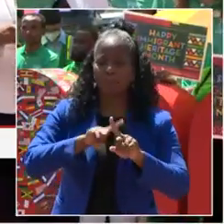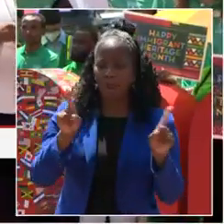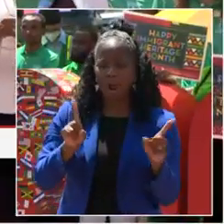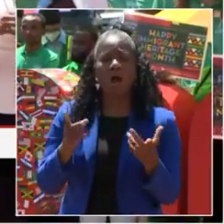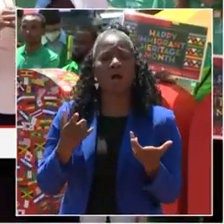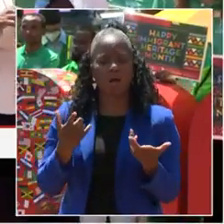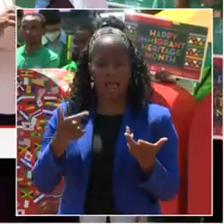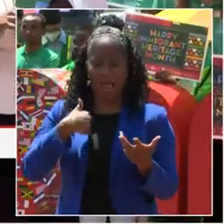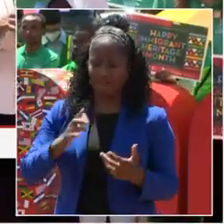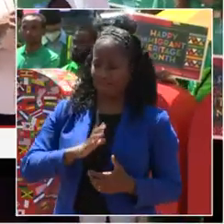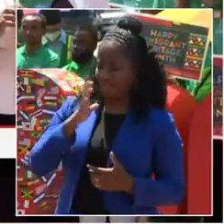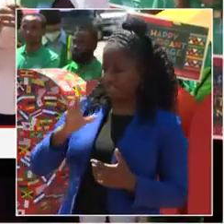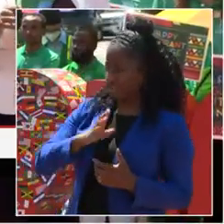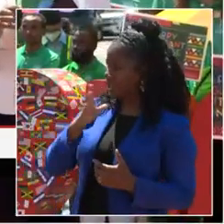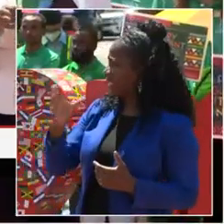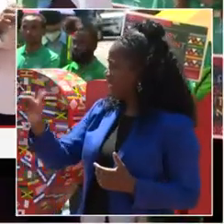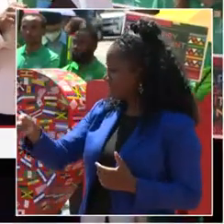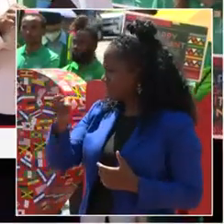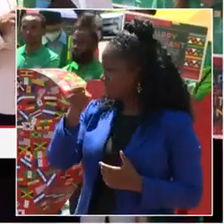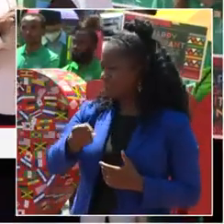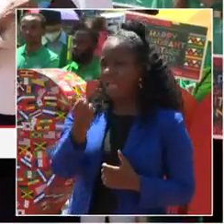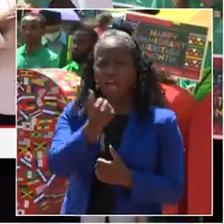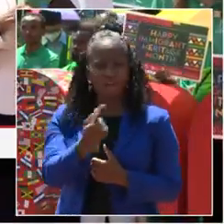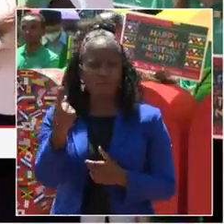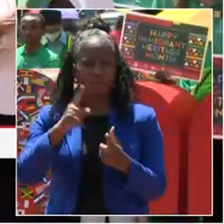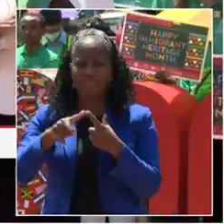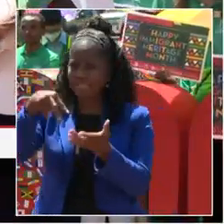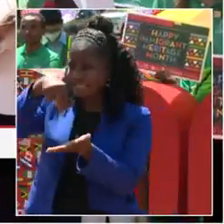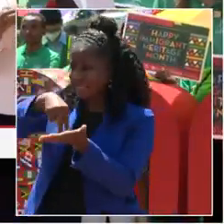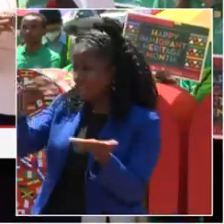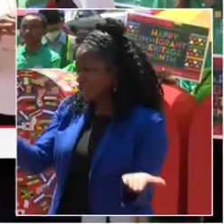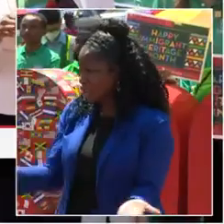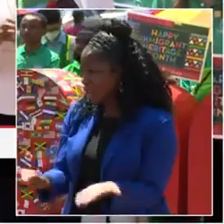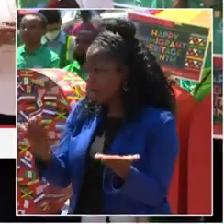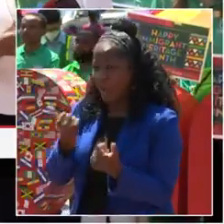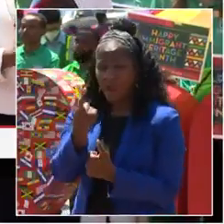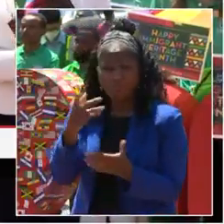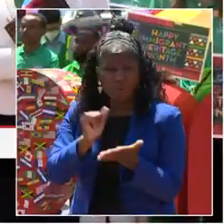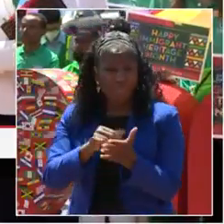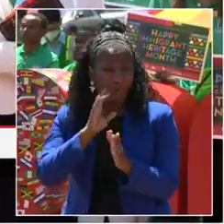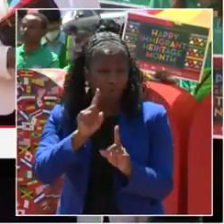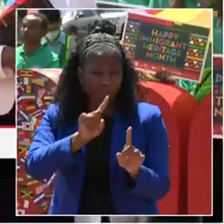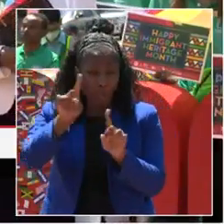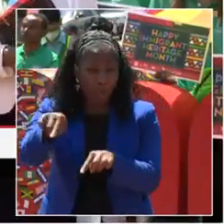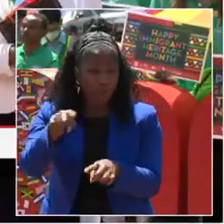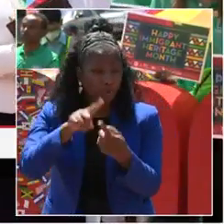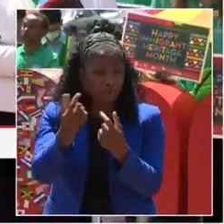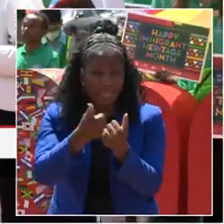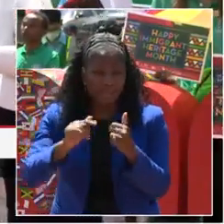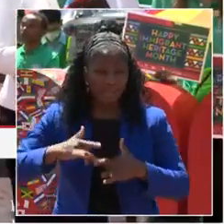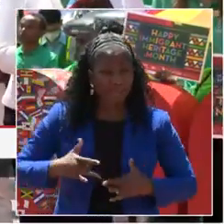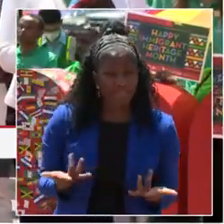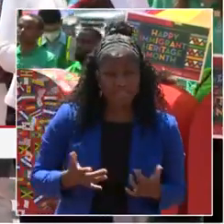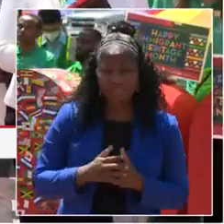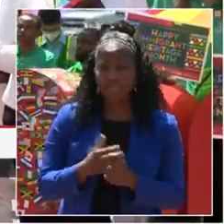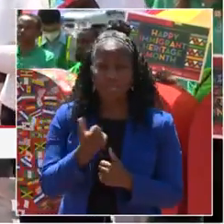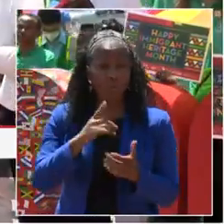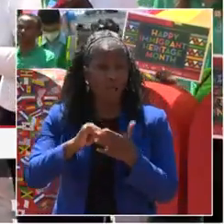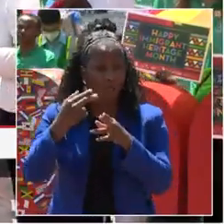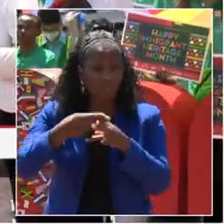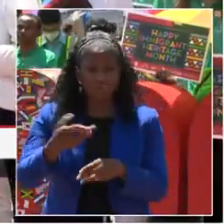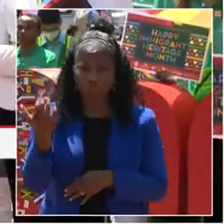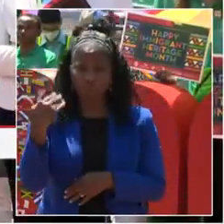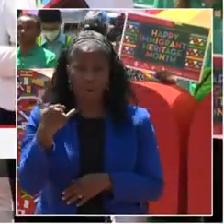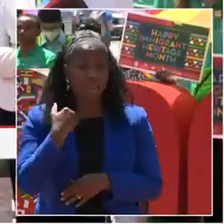I've officially deputized everybody that's standing out here, everybody who's going to be attending any of these events. As I've mentioned before, if